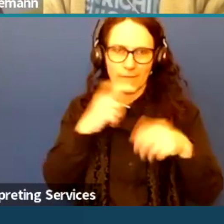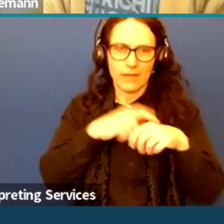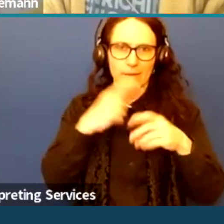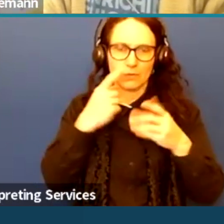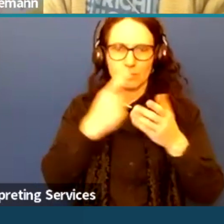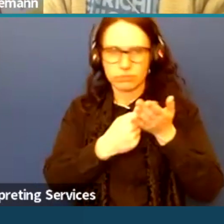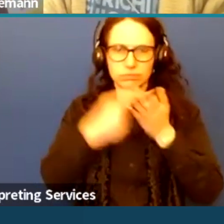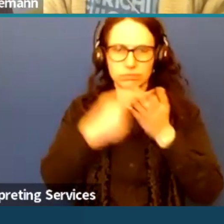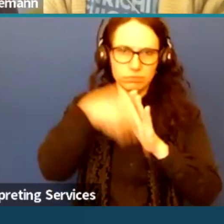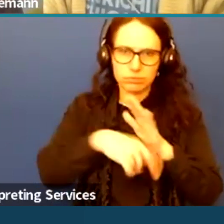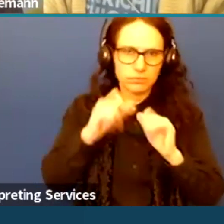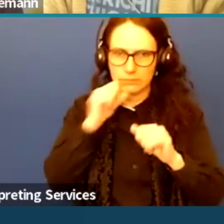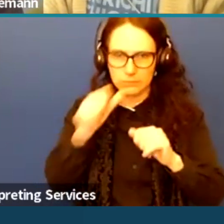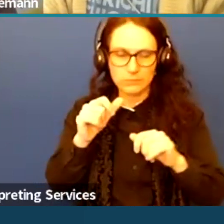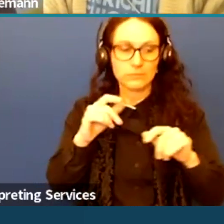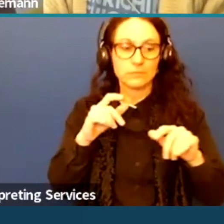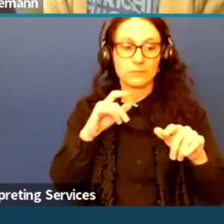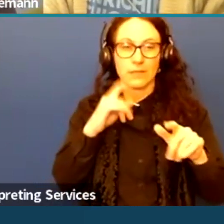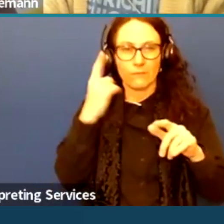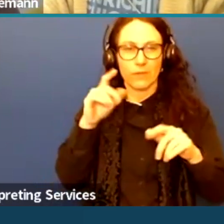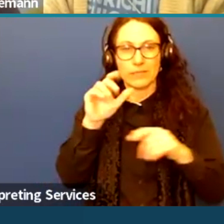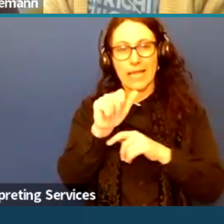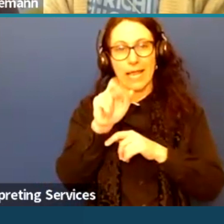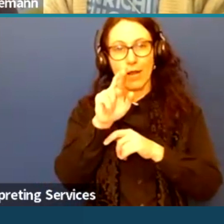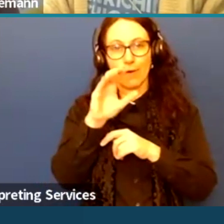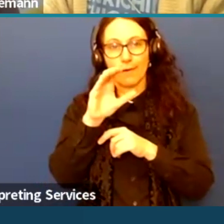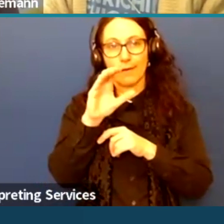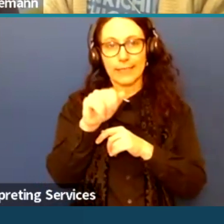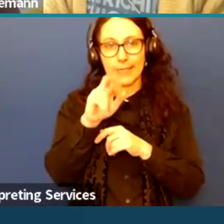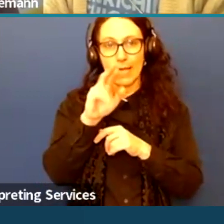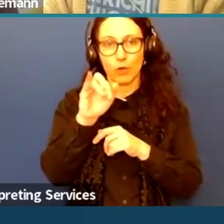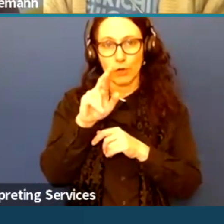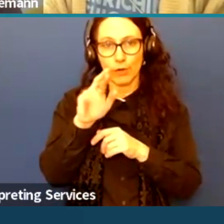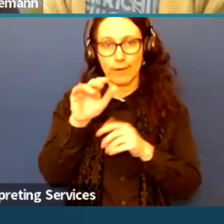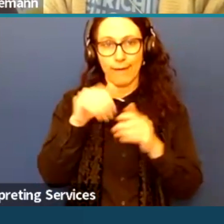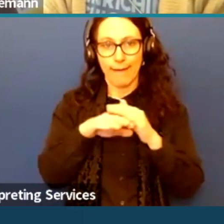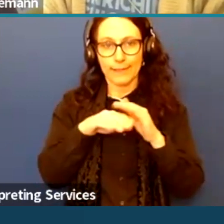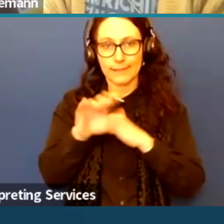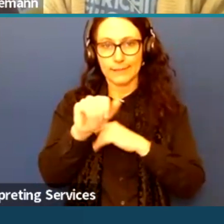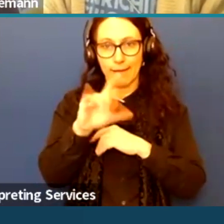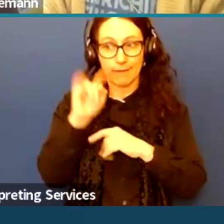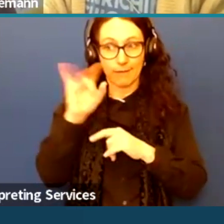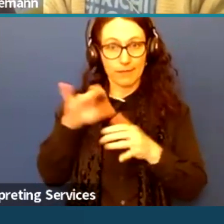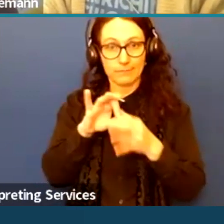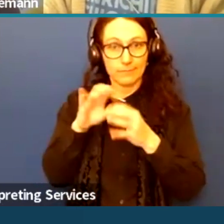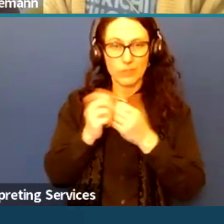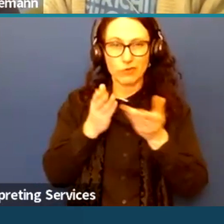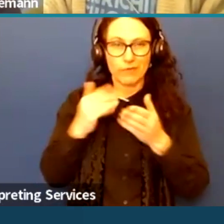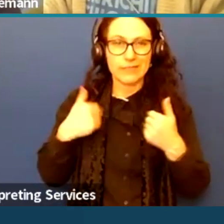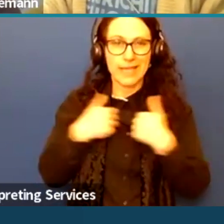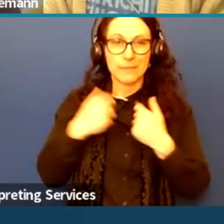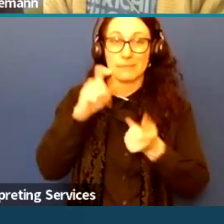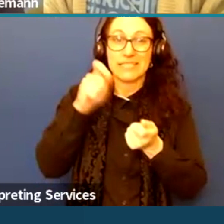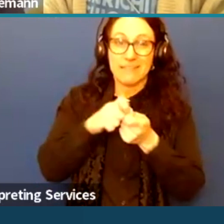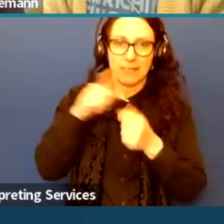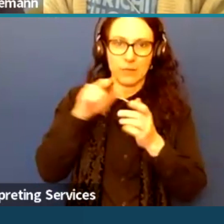for example, there's the Air Carrier Access Act, which covers service animals specifically when they're